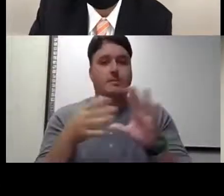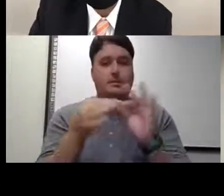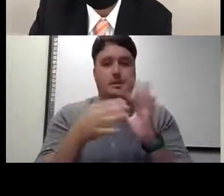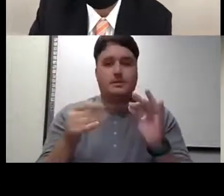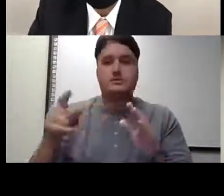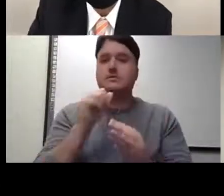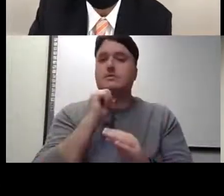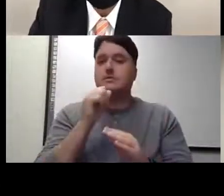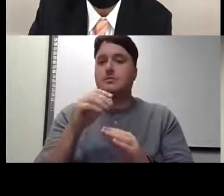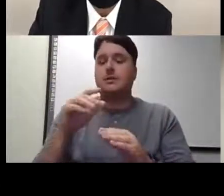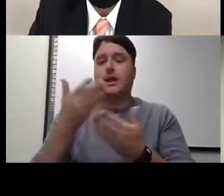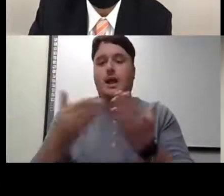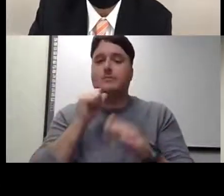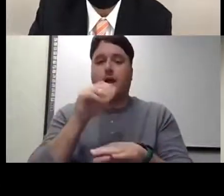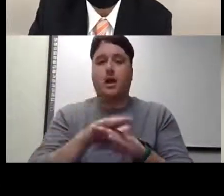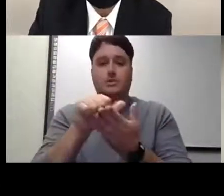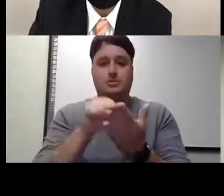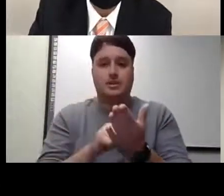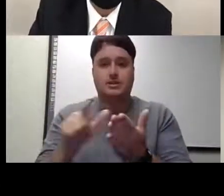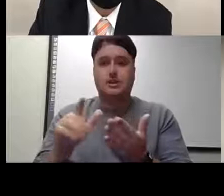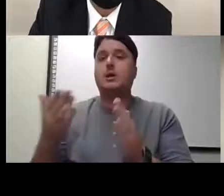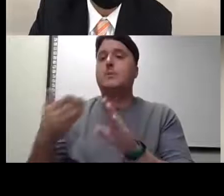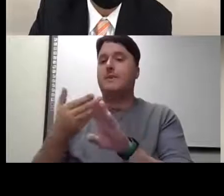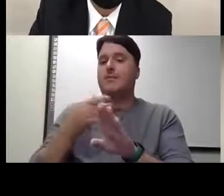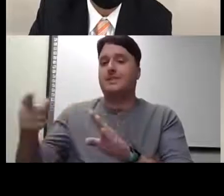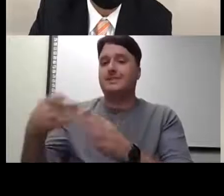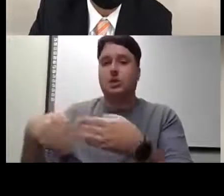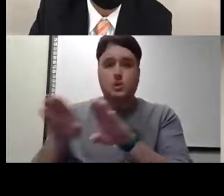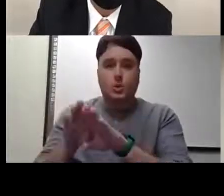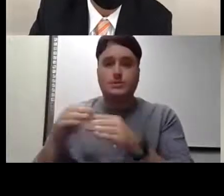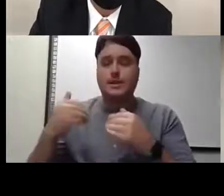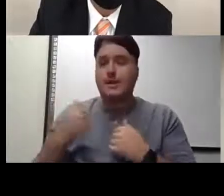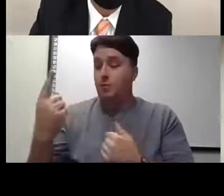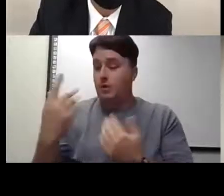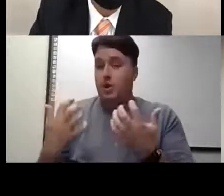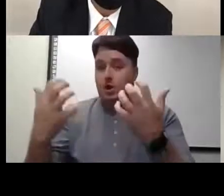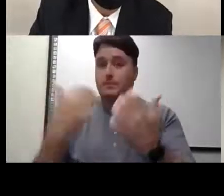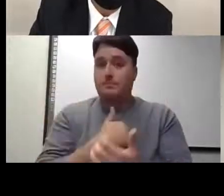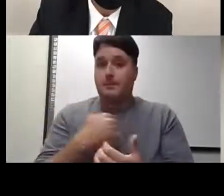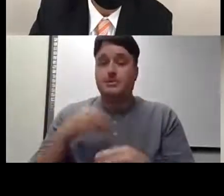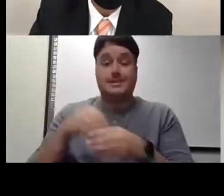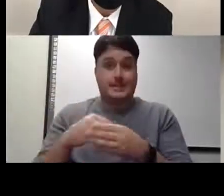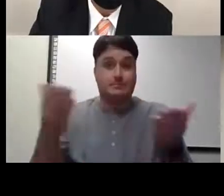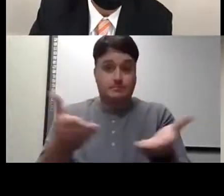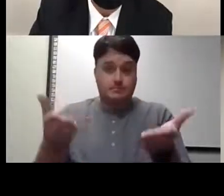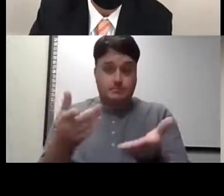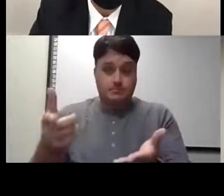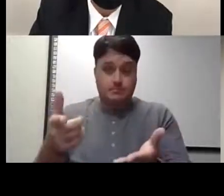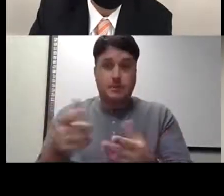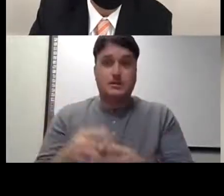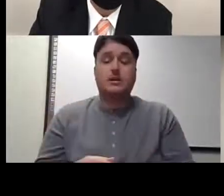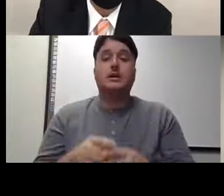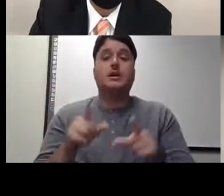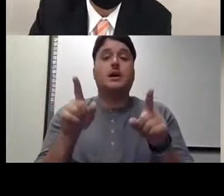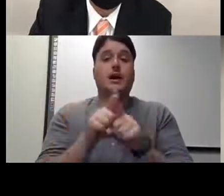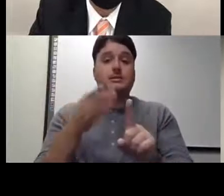non-agenda items. Before I close this item, we do have audience members in the public, and as is such,